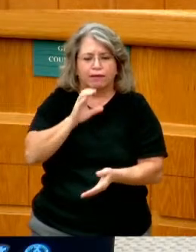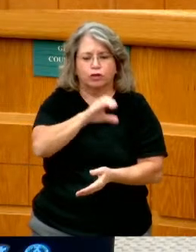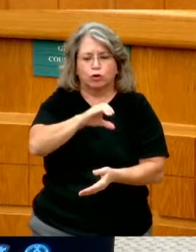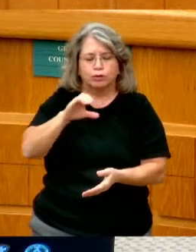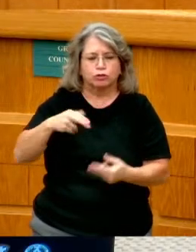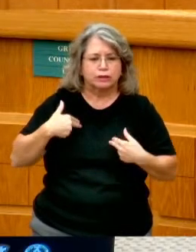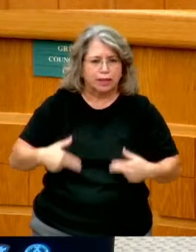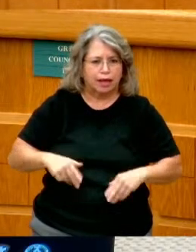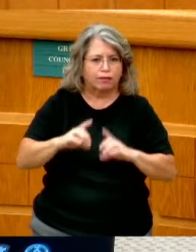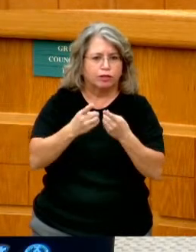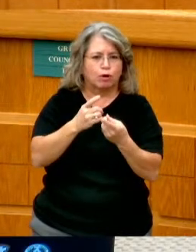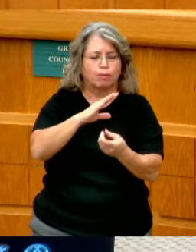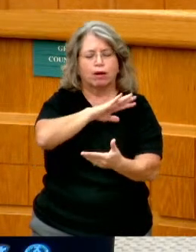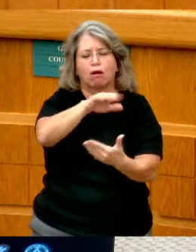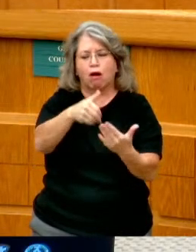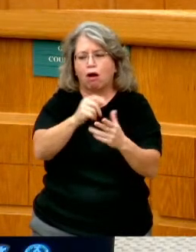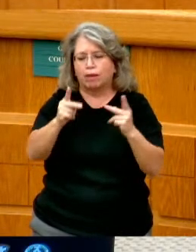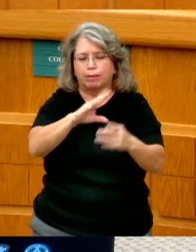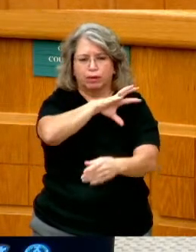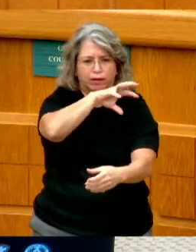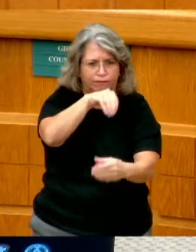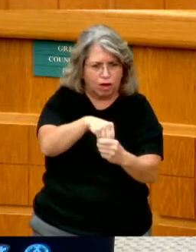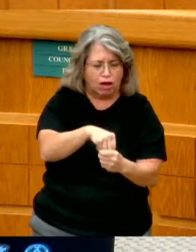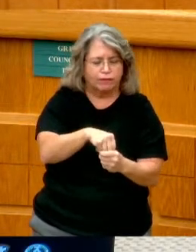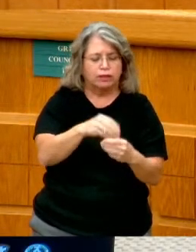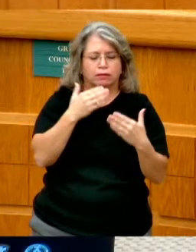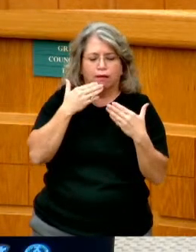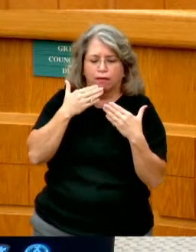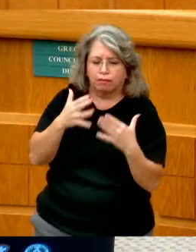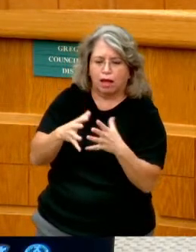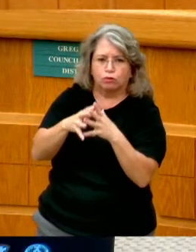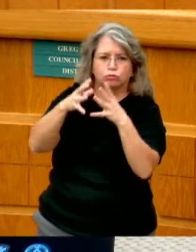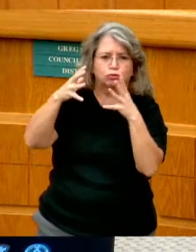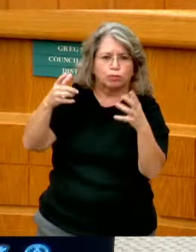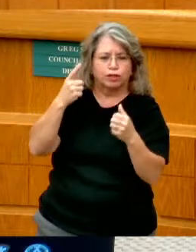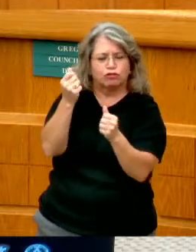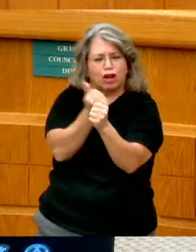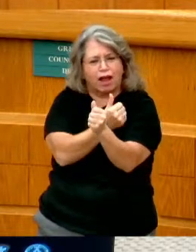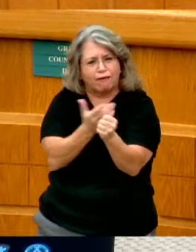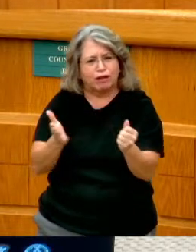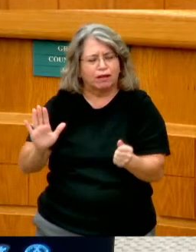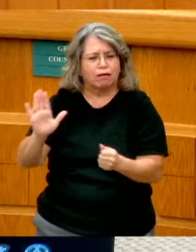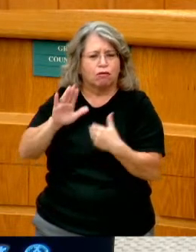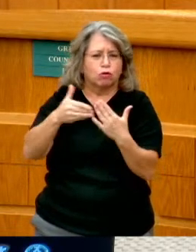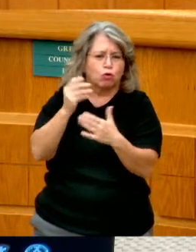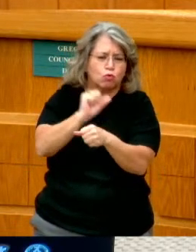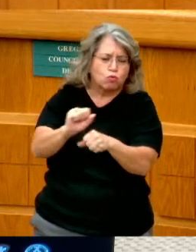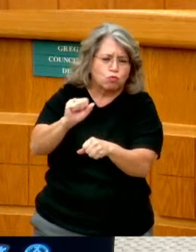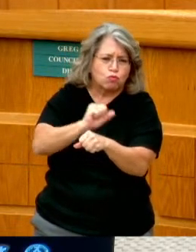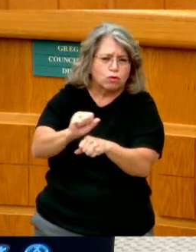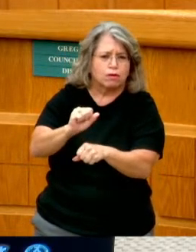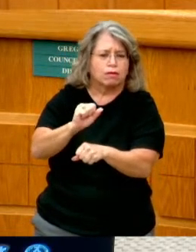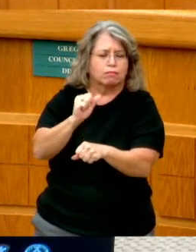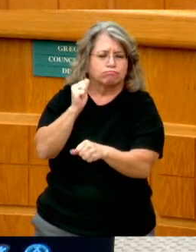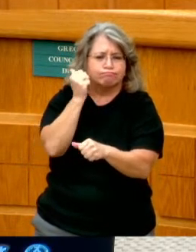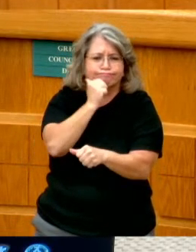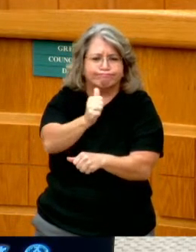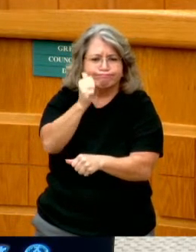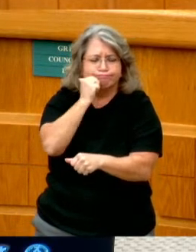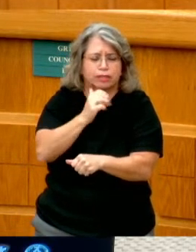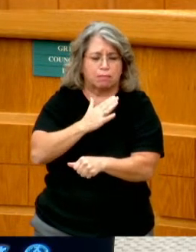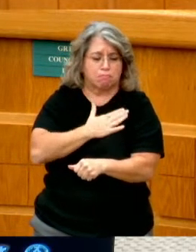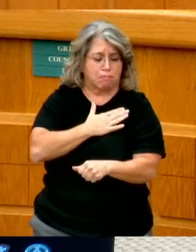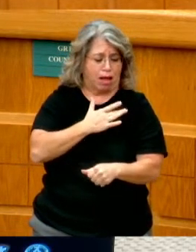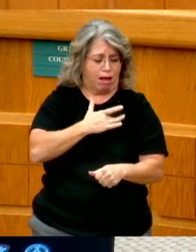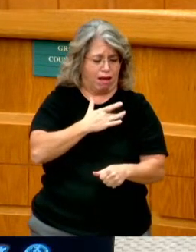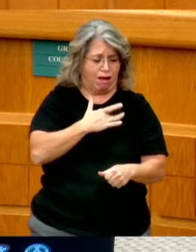involved. Thank you so much for everything and all your hard work day in and day out. My heart condition means